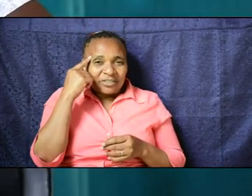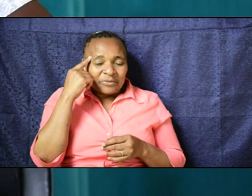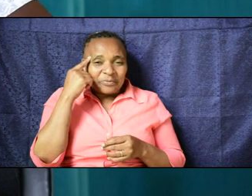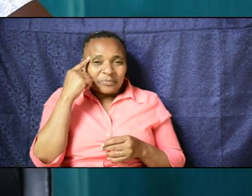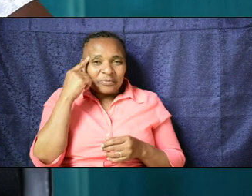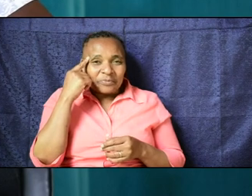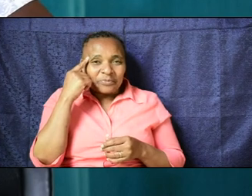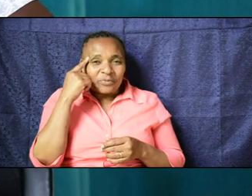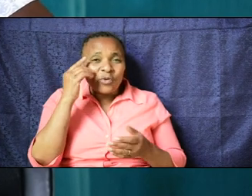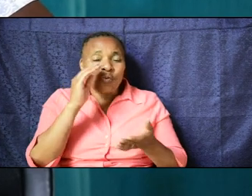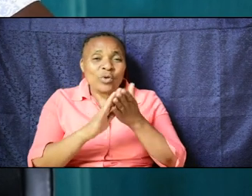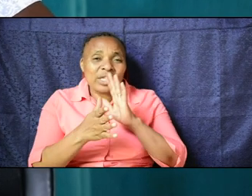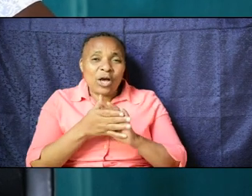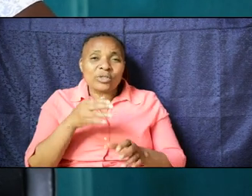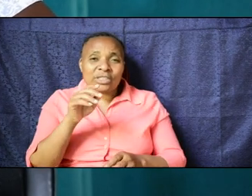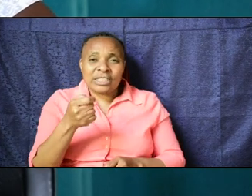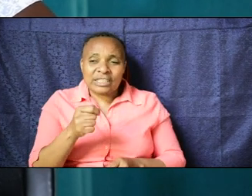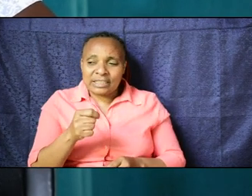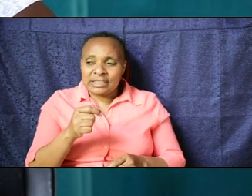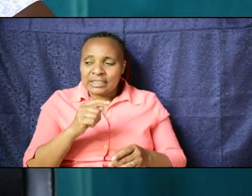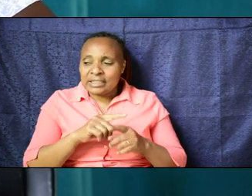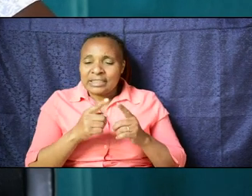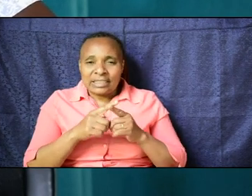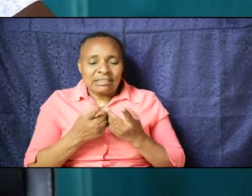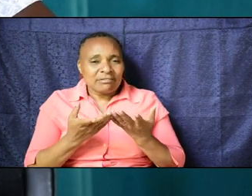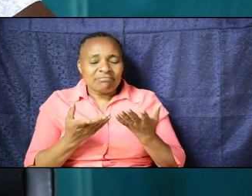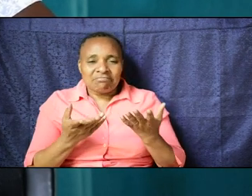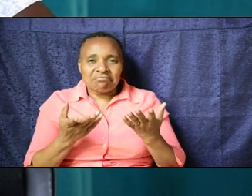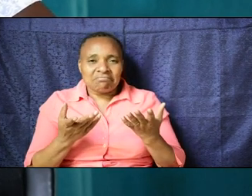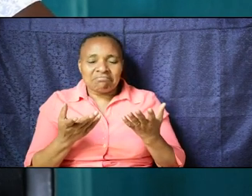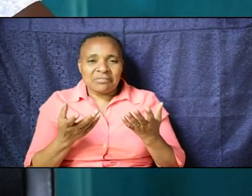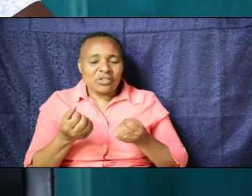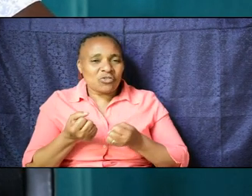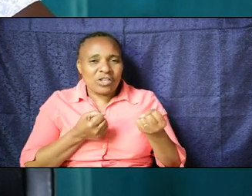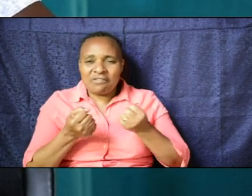driver. But without the keys, even the driver is useless. Exactly.